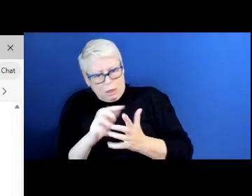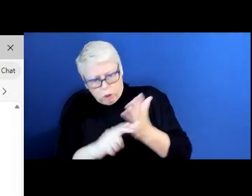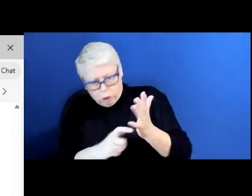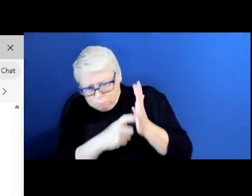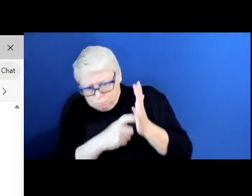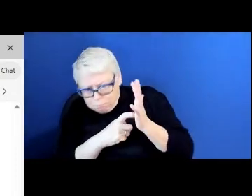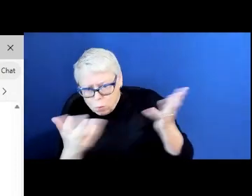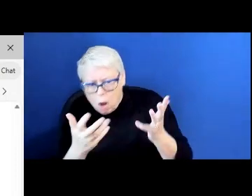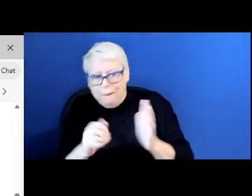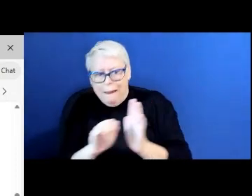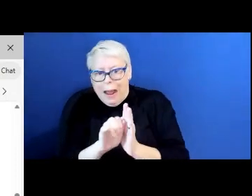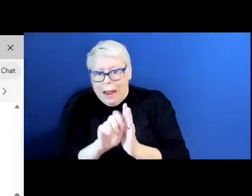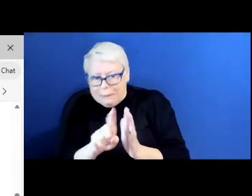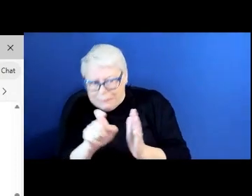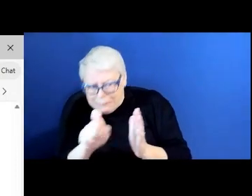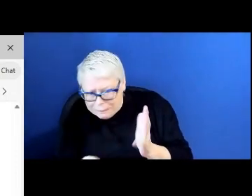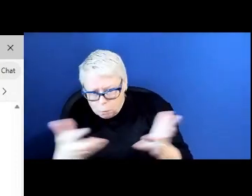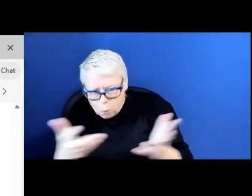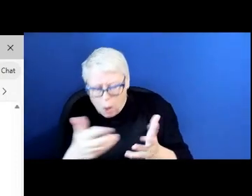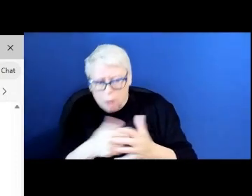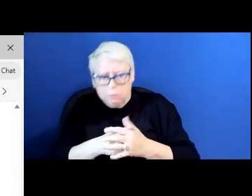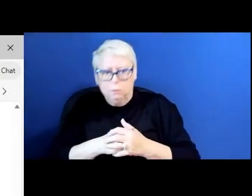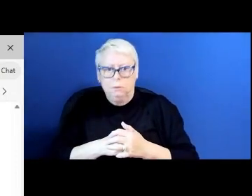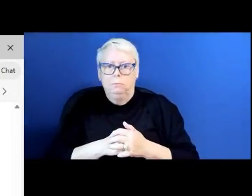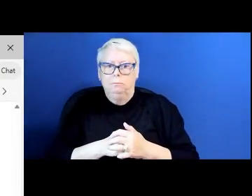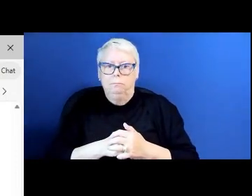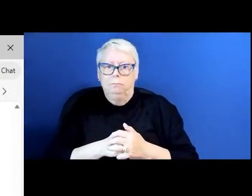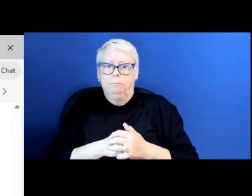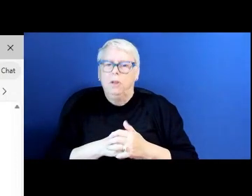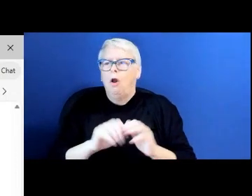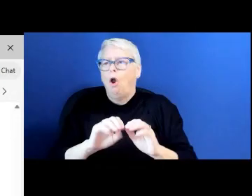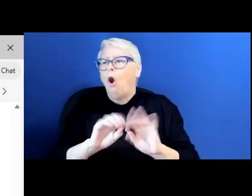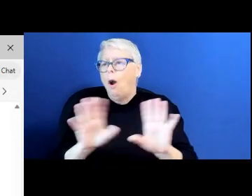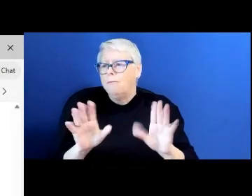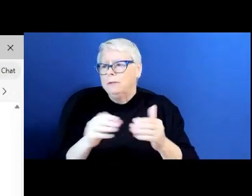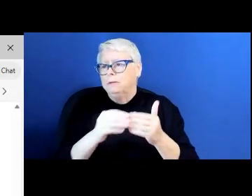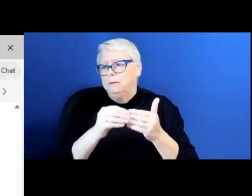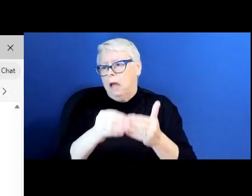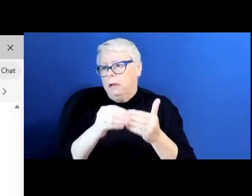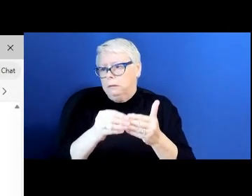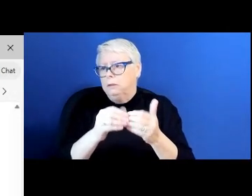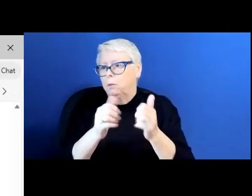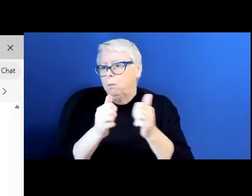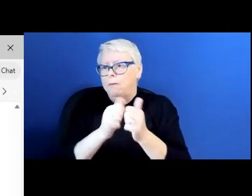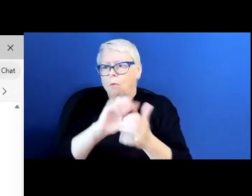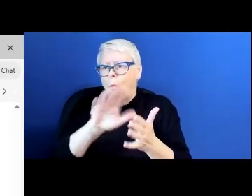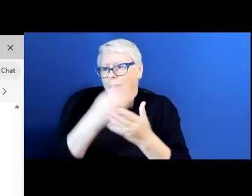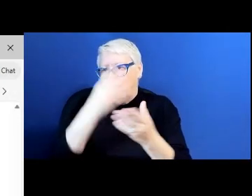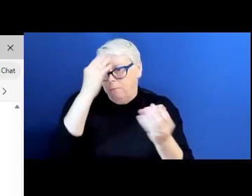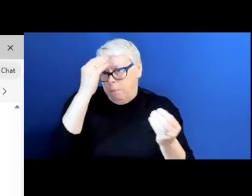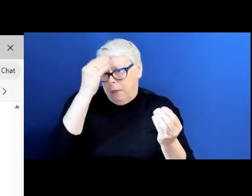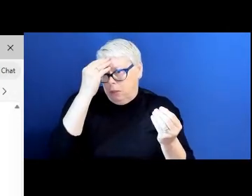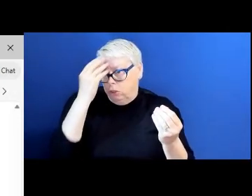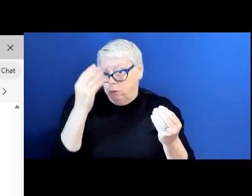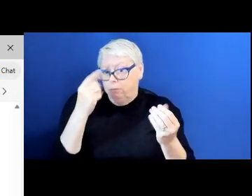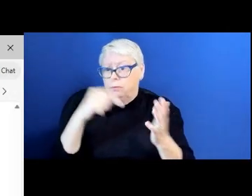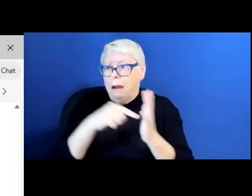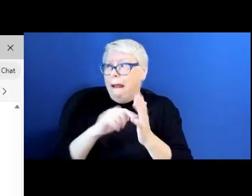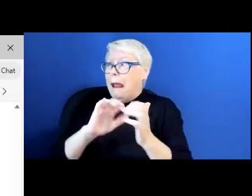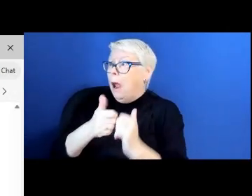identification needed to be provided, and obviously guidance with all information on how to